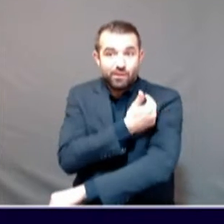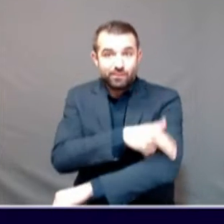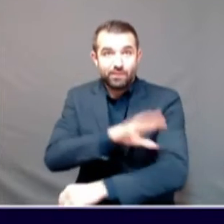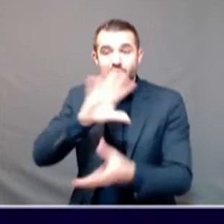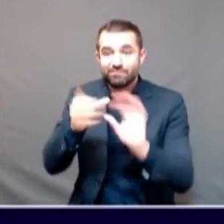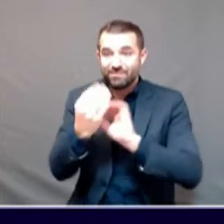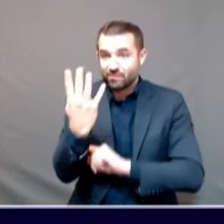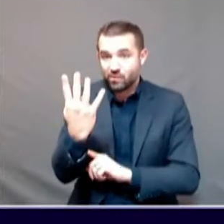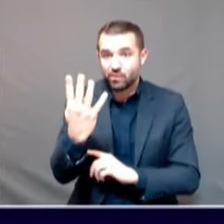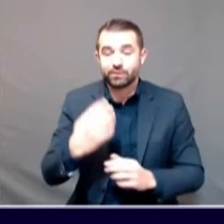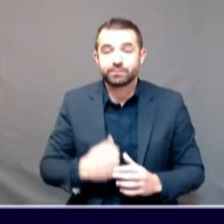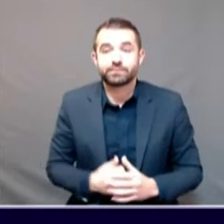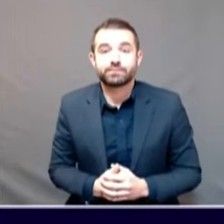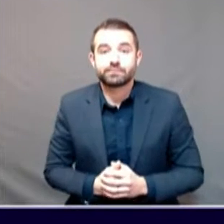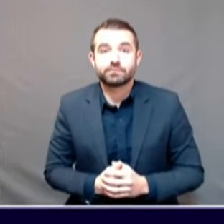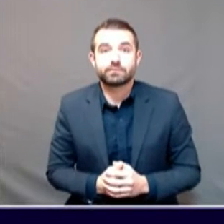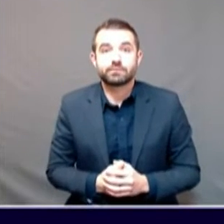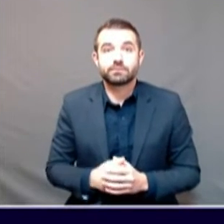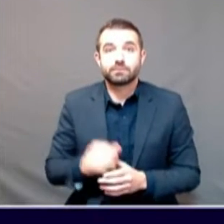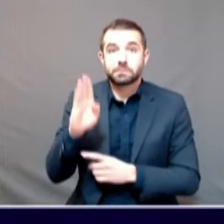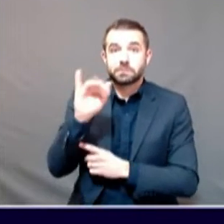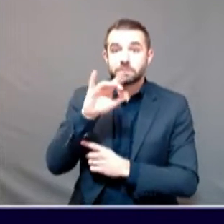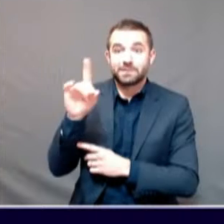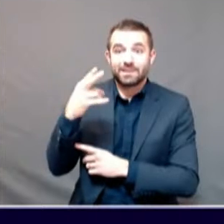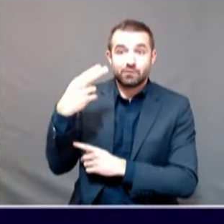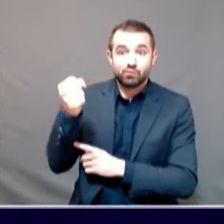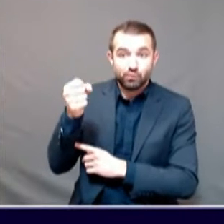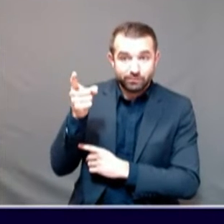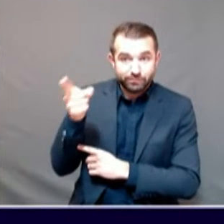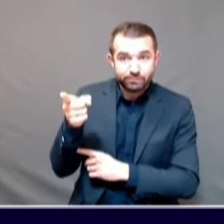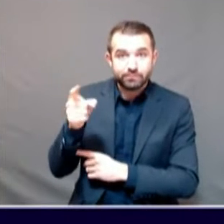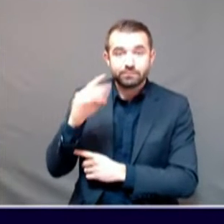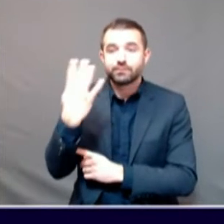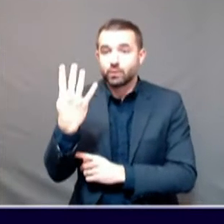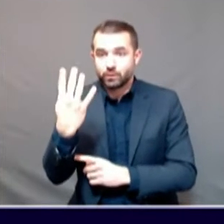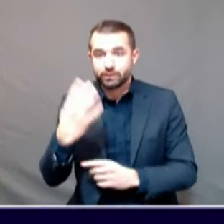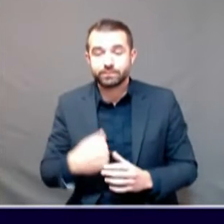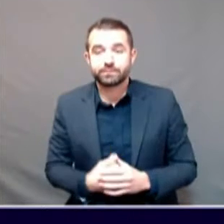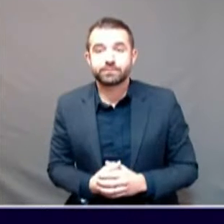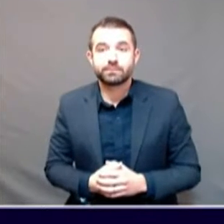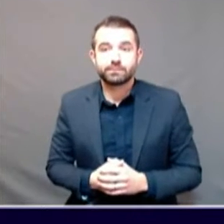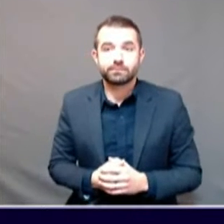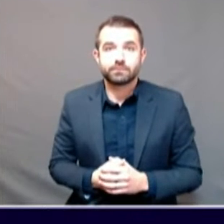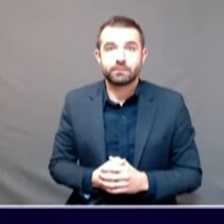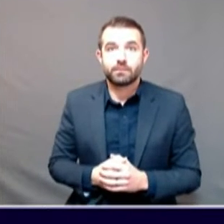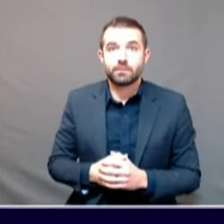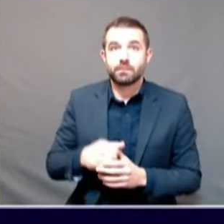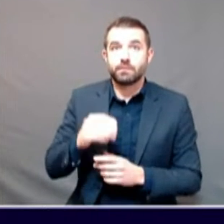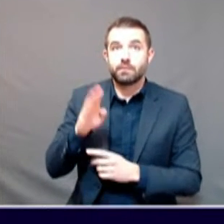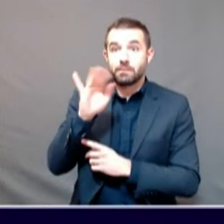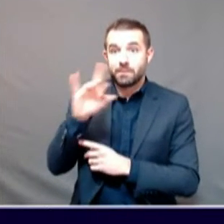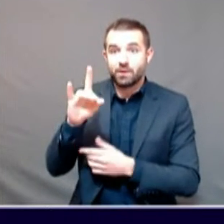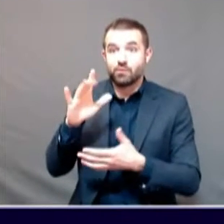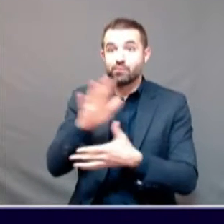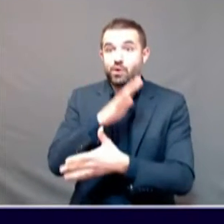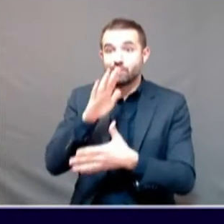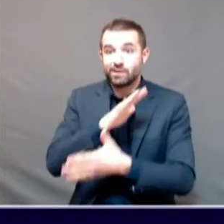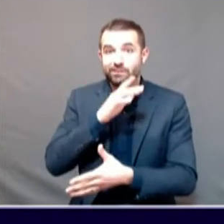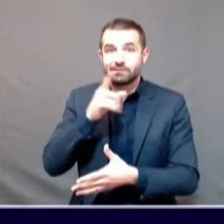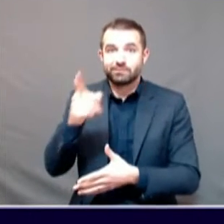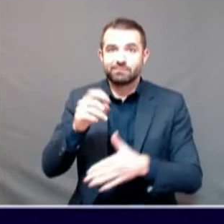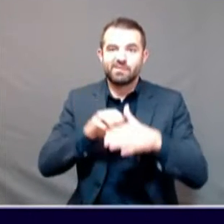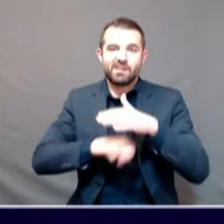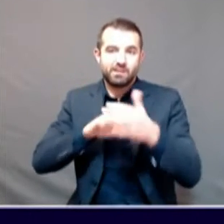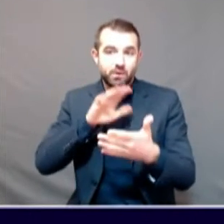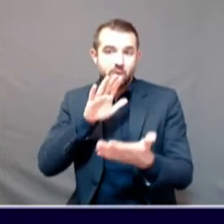cases. At Biddeford High School, a total of 4 cases. At the Biddeford Primary School, 4